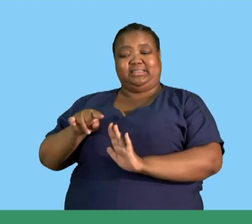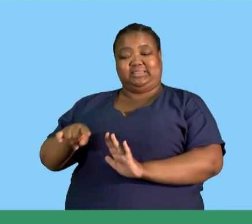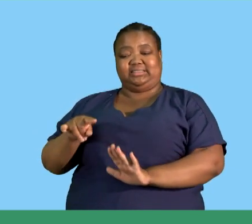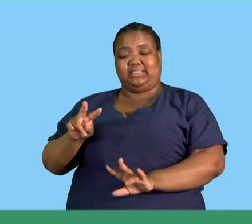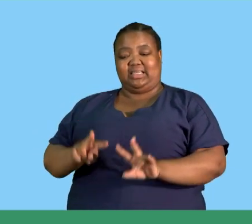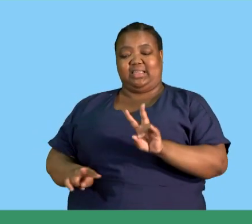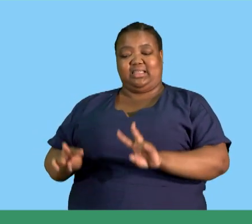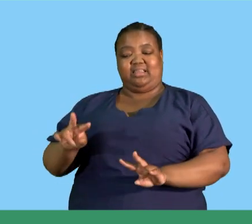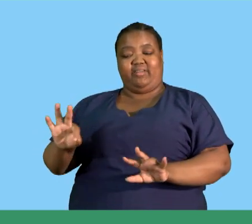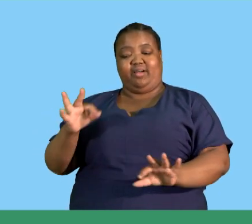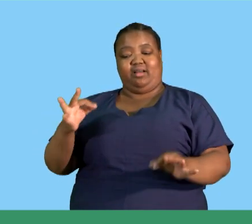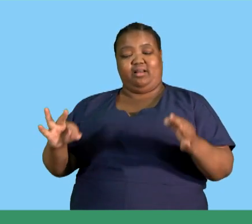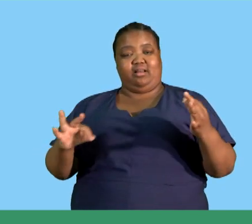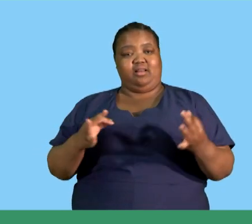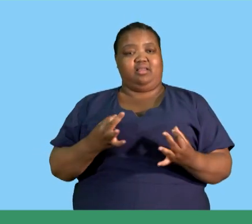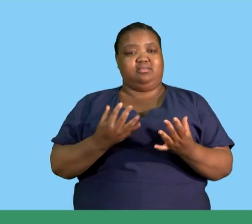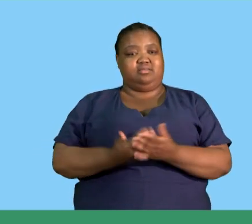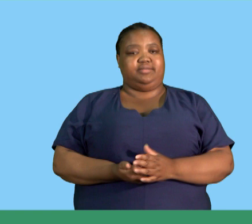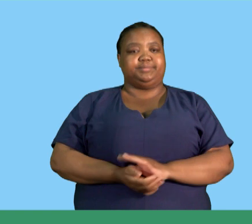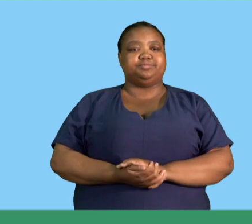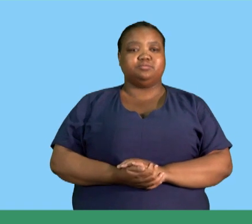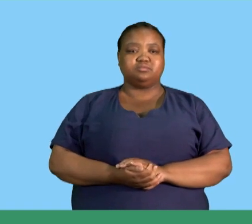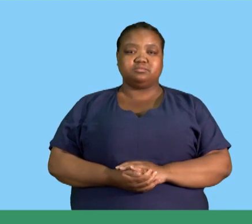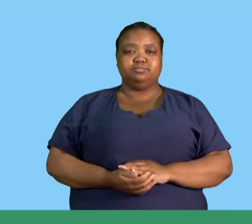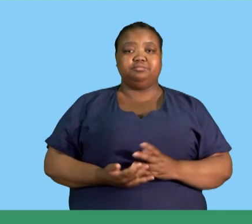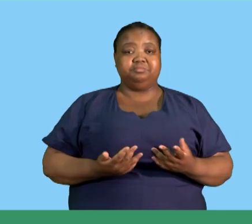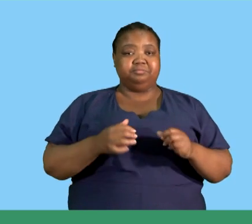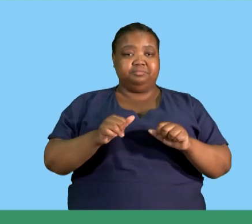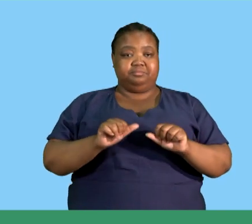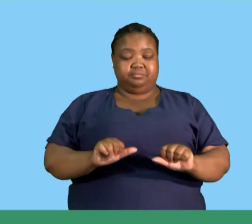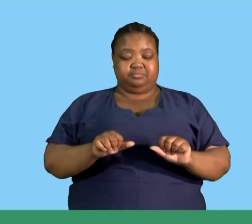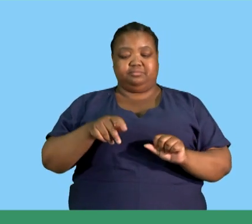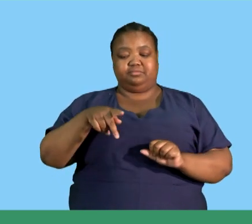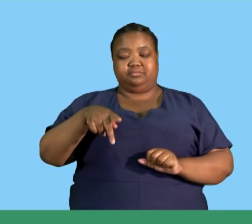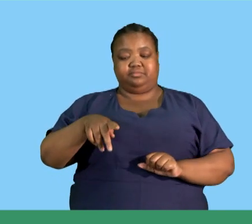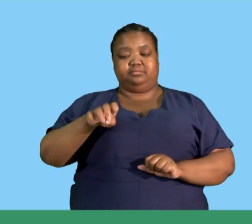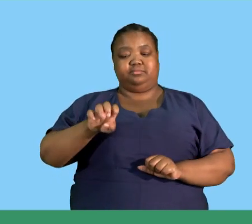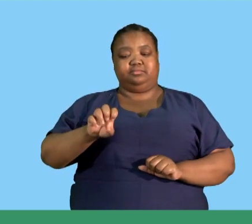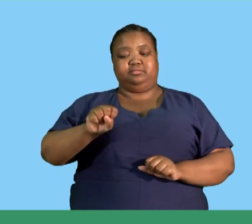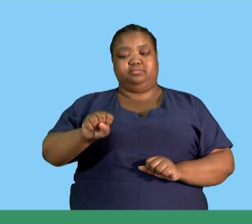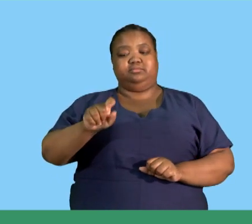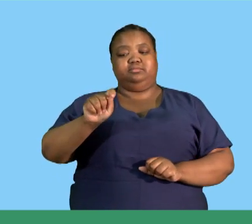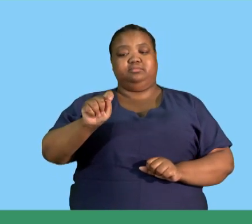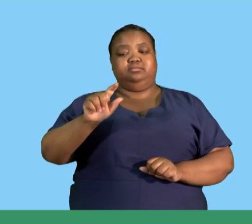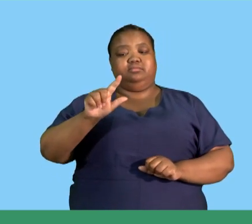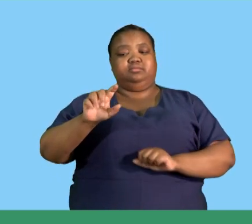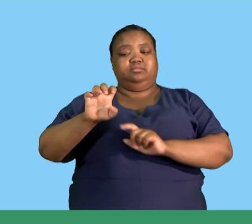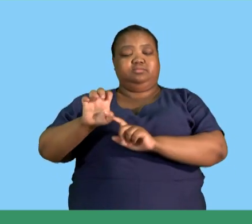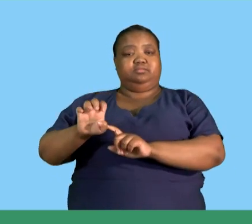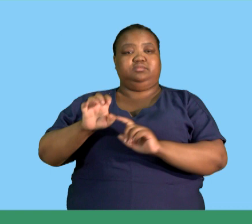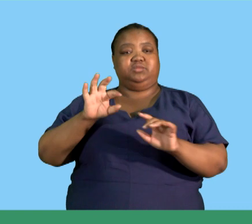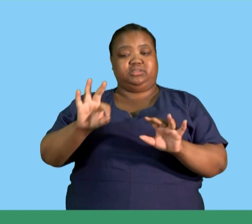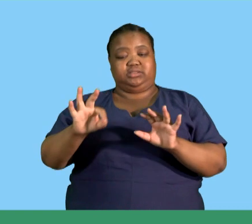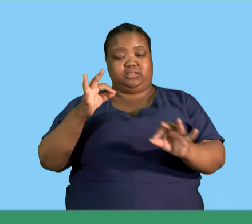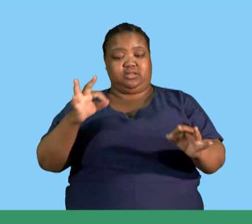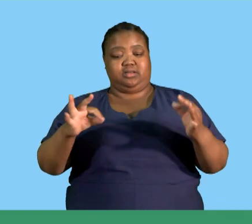of the market and the macro environment of a business. Right. And then you should also know the following definition of